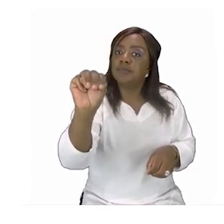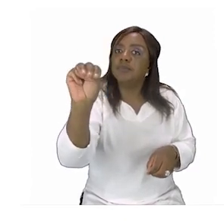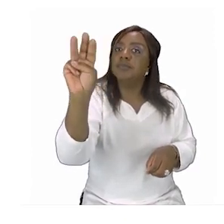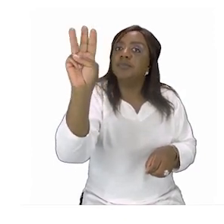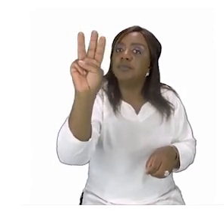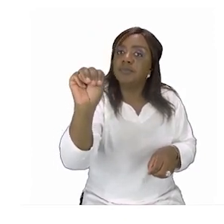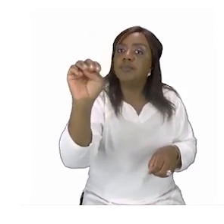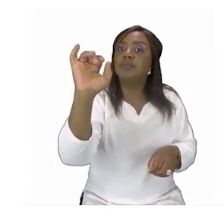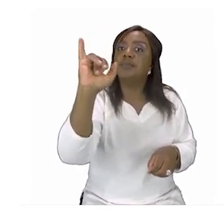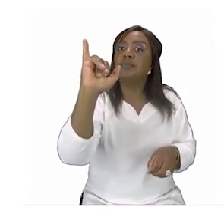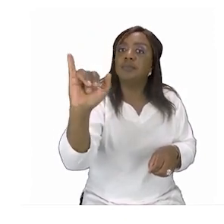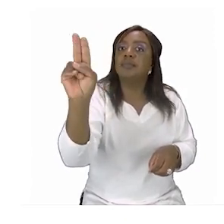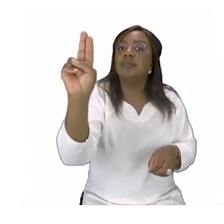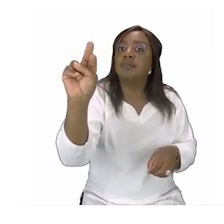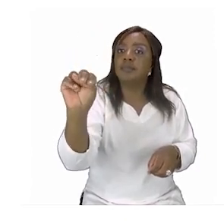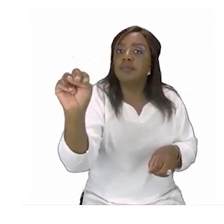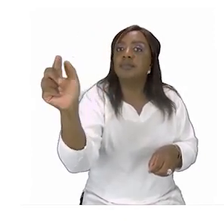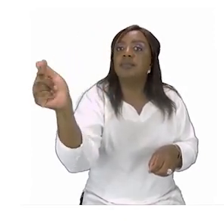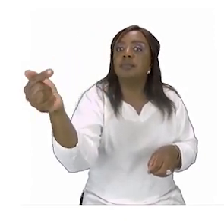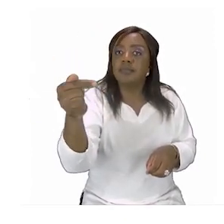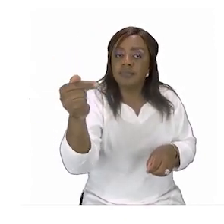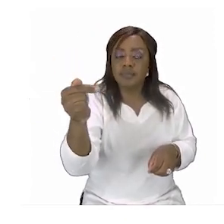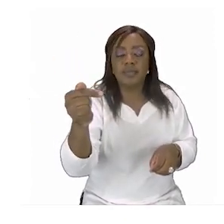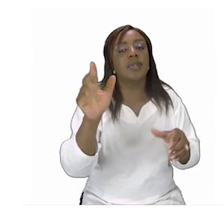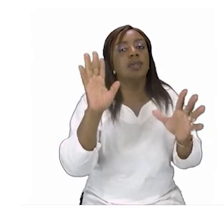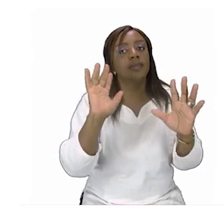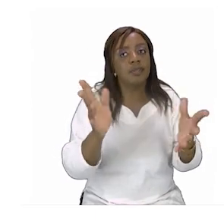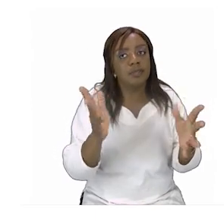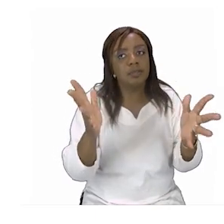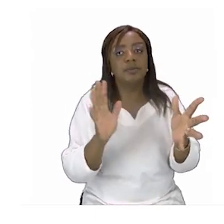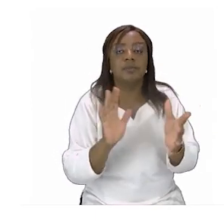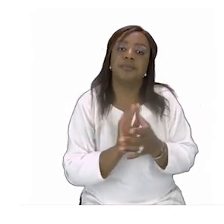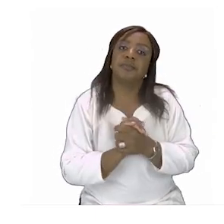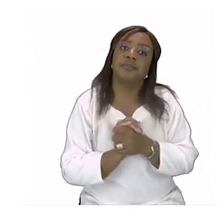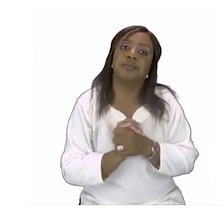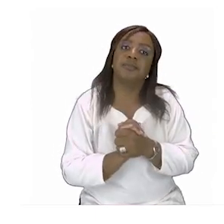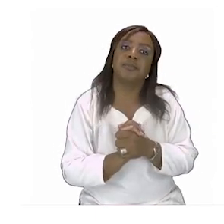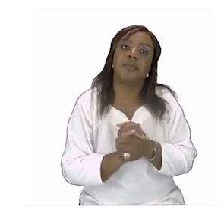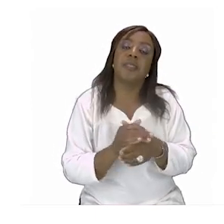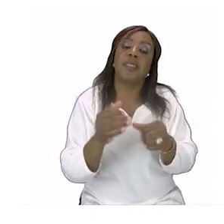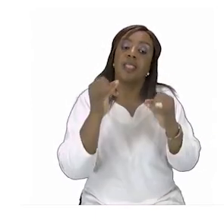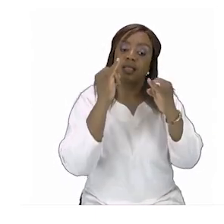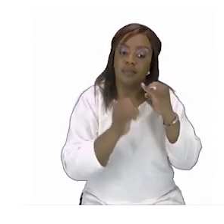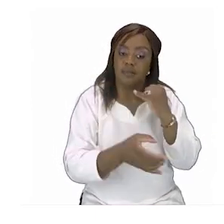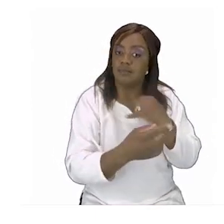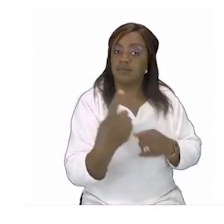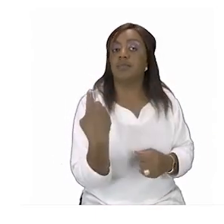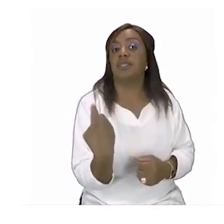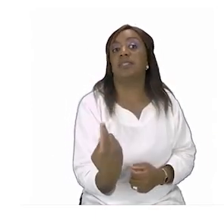good job! Well done. The rest you are going to be doing